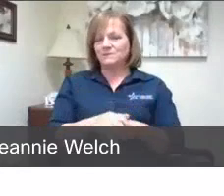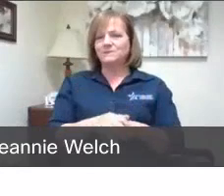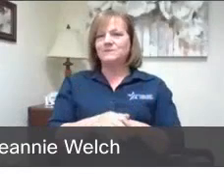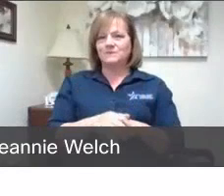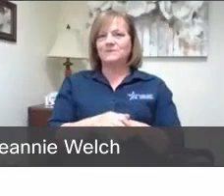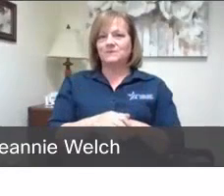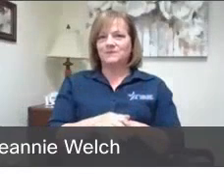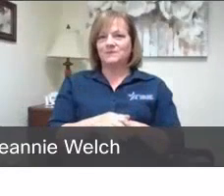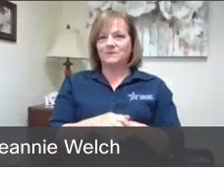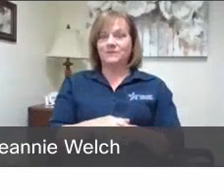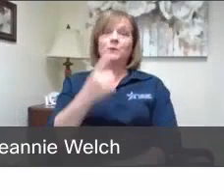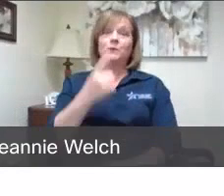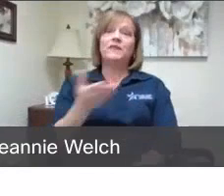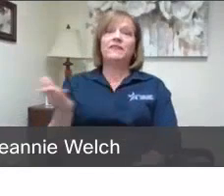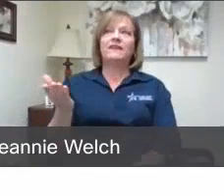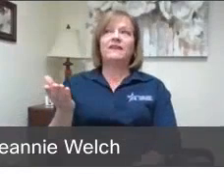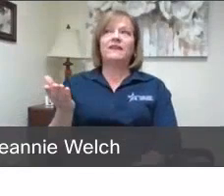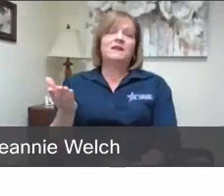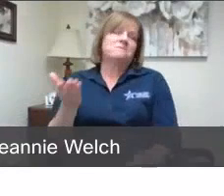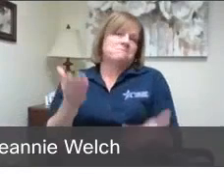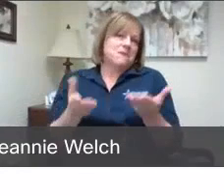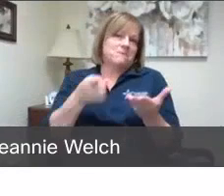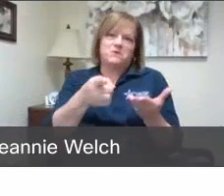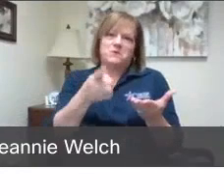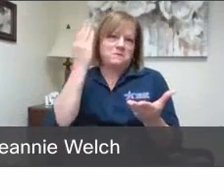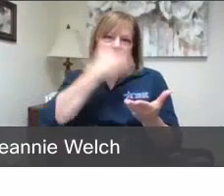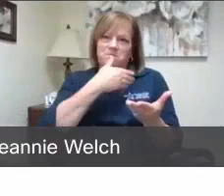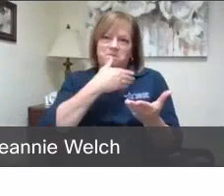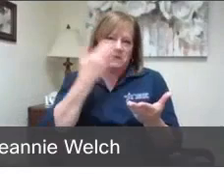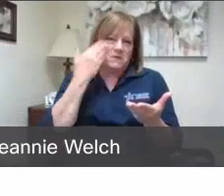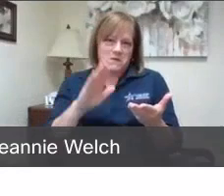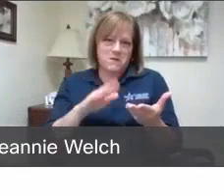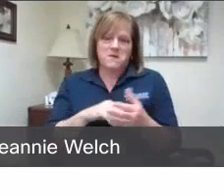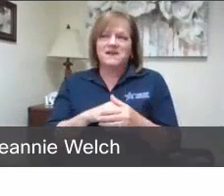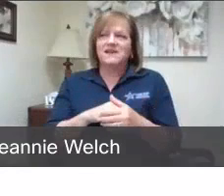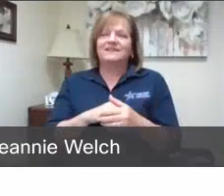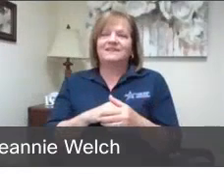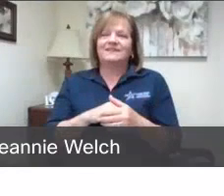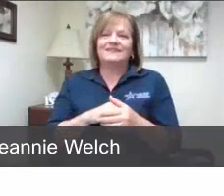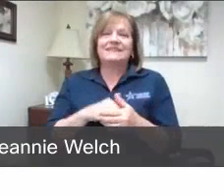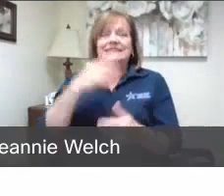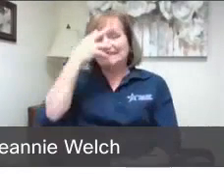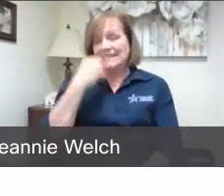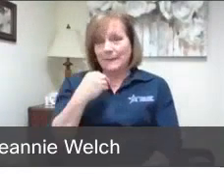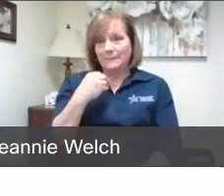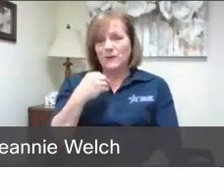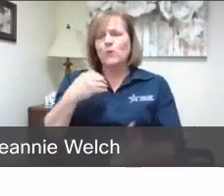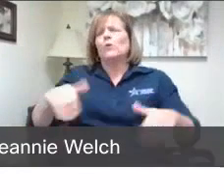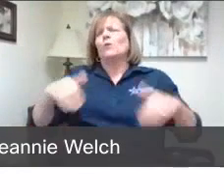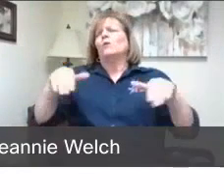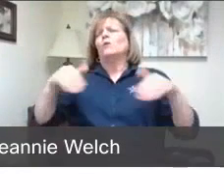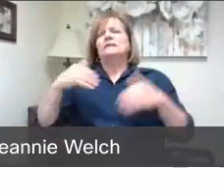One thing people might not realize, or our students might not realize, is sleep. Sleep is so essential for